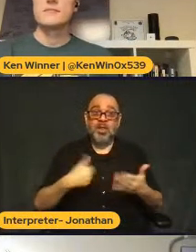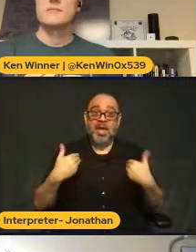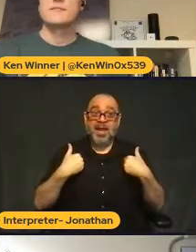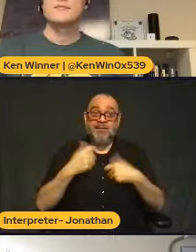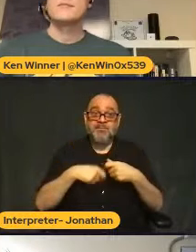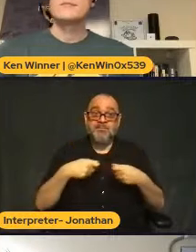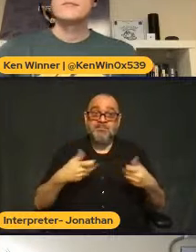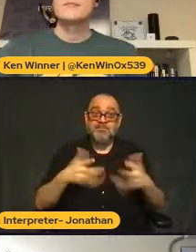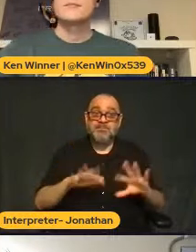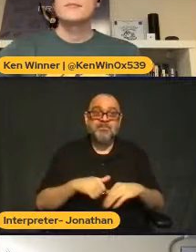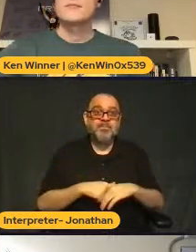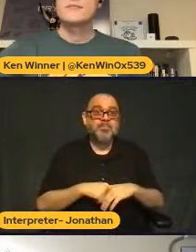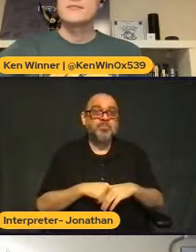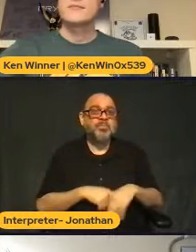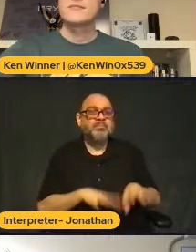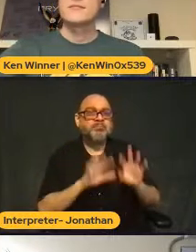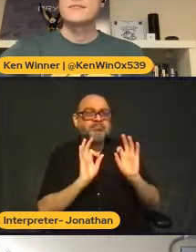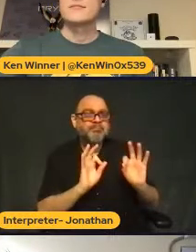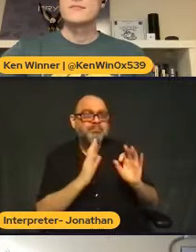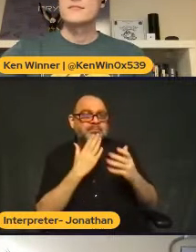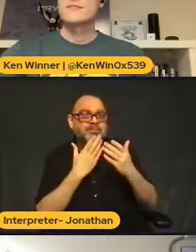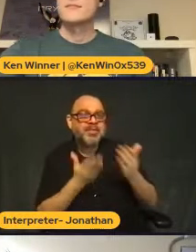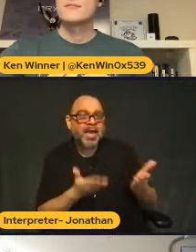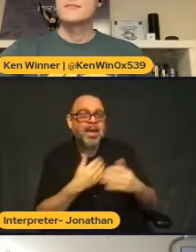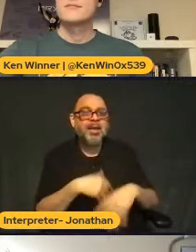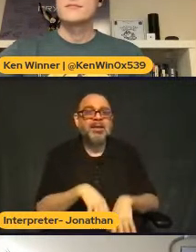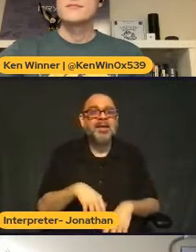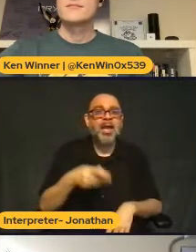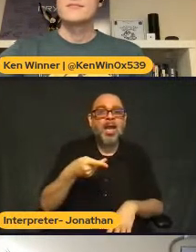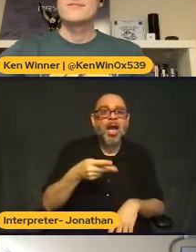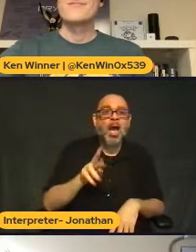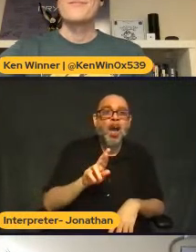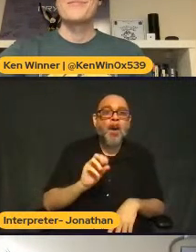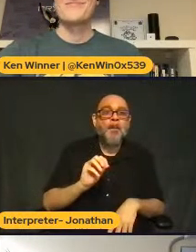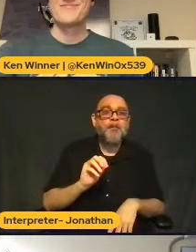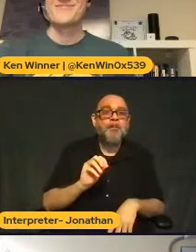All right, thanks, Ken. It looks like Projen is going to be the new GIF.